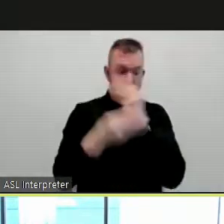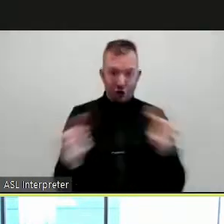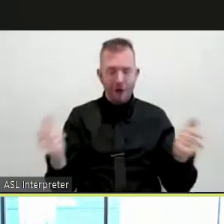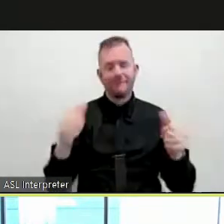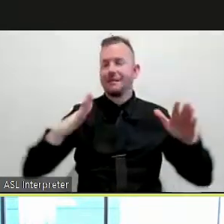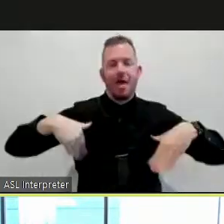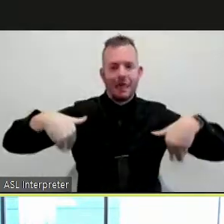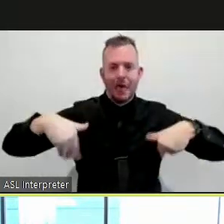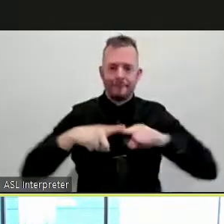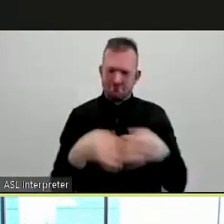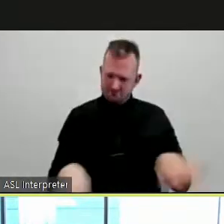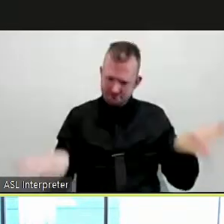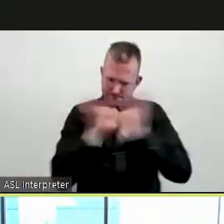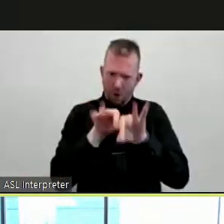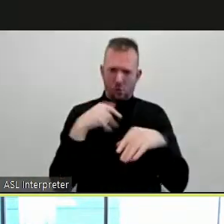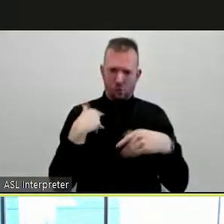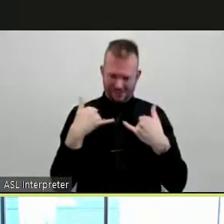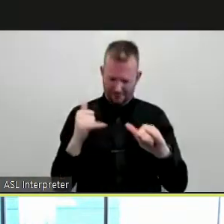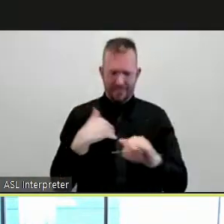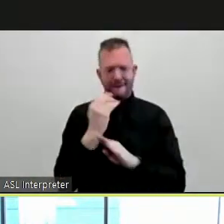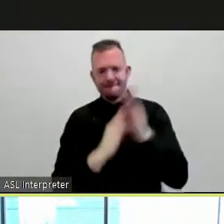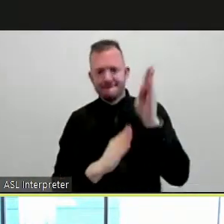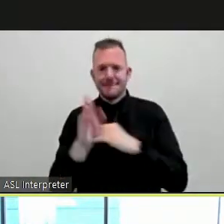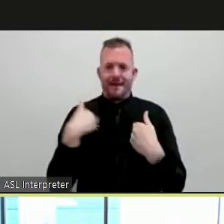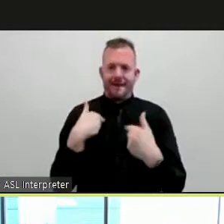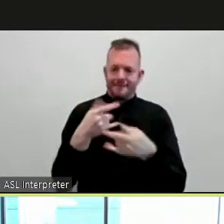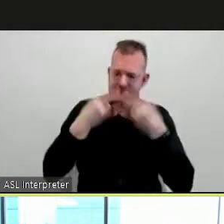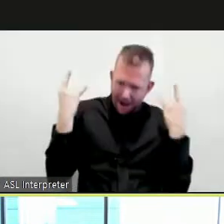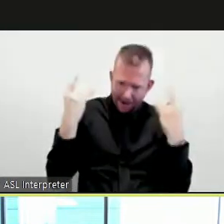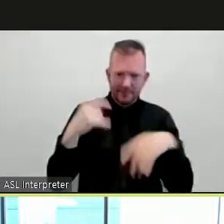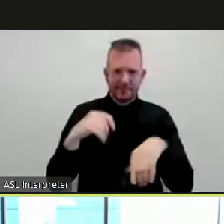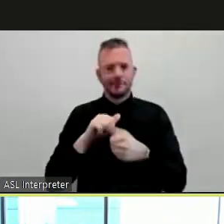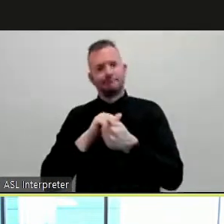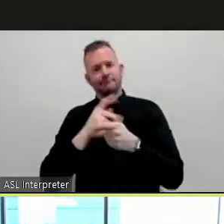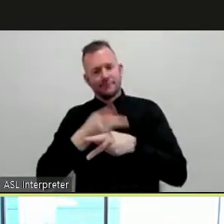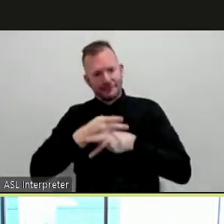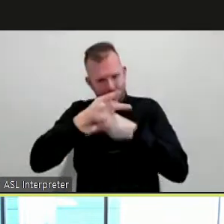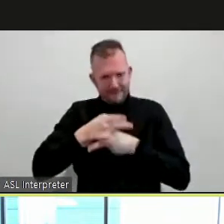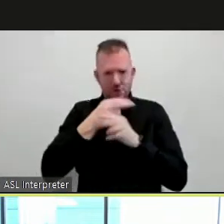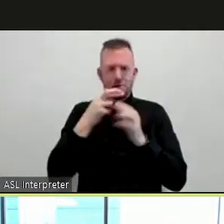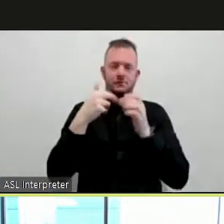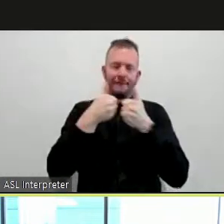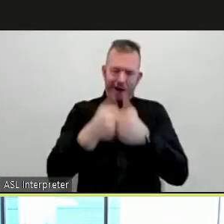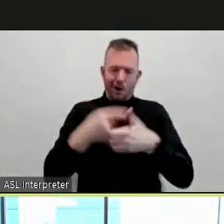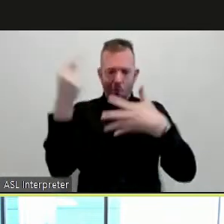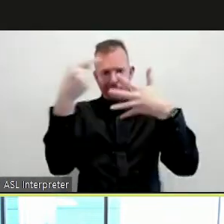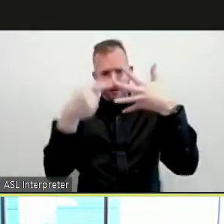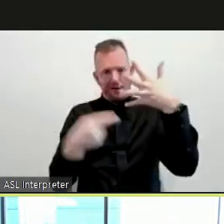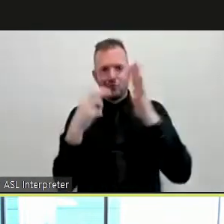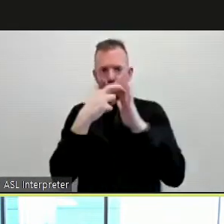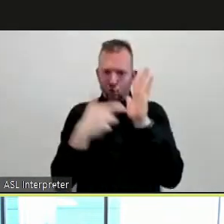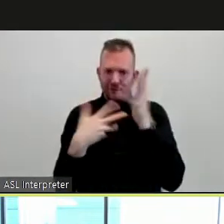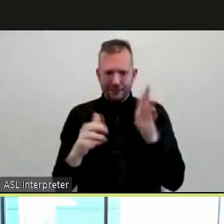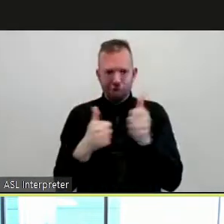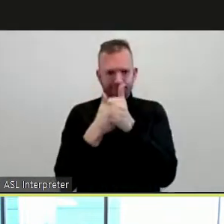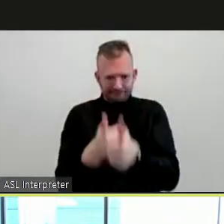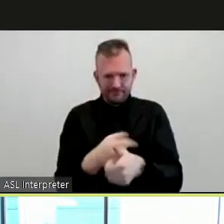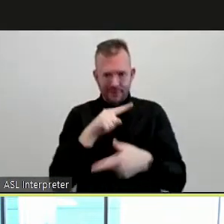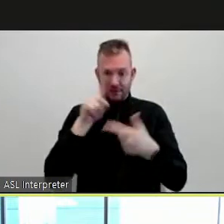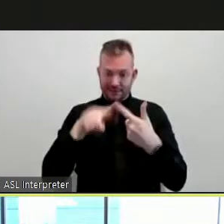socially distance, and limit exposure to others until we're through with all of our vaccinations.